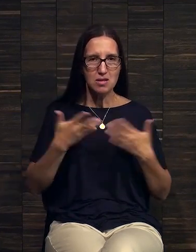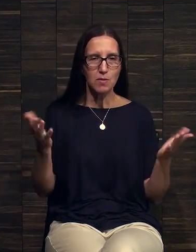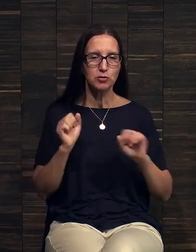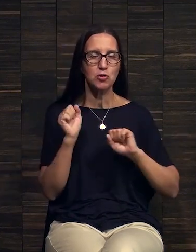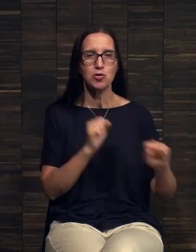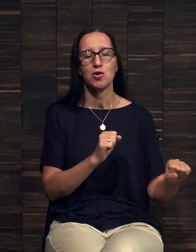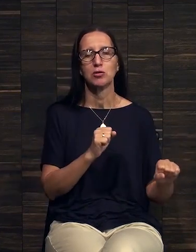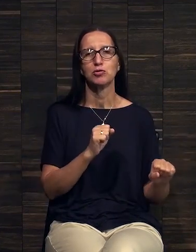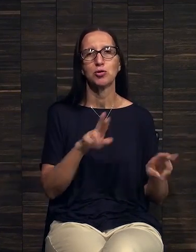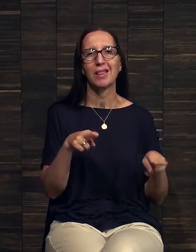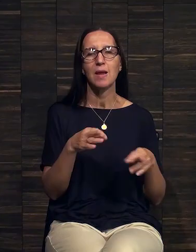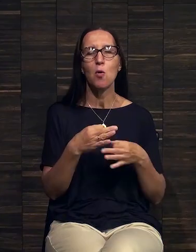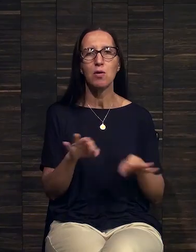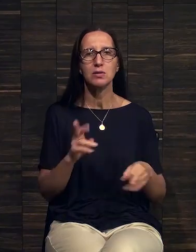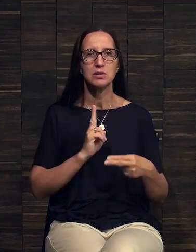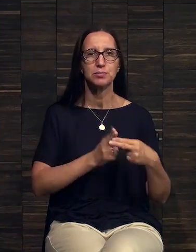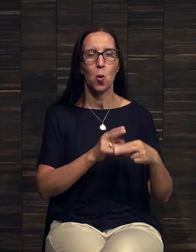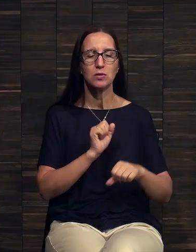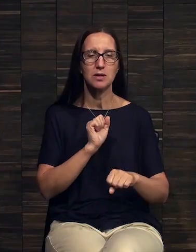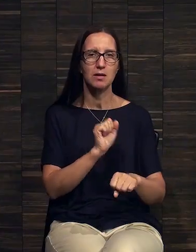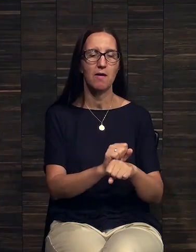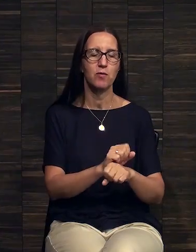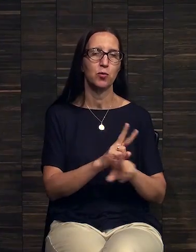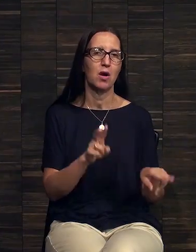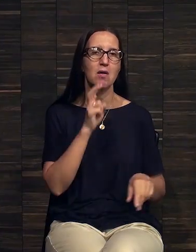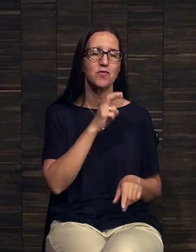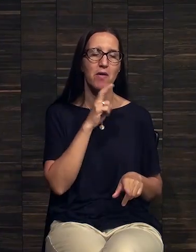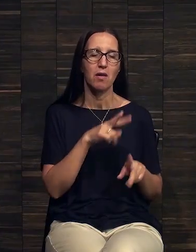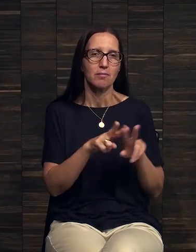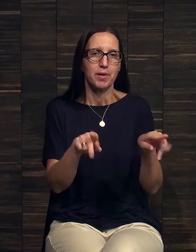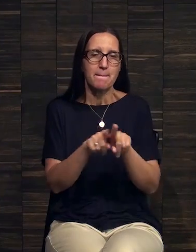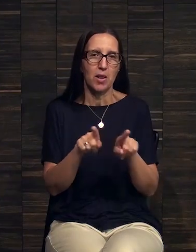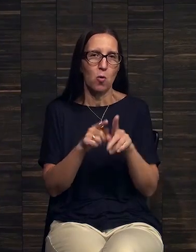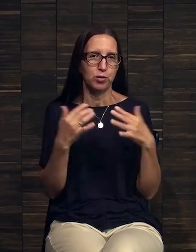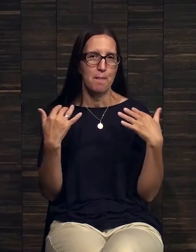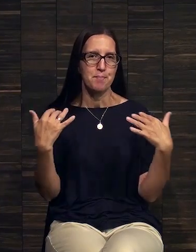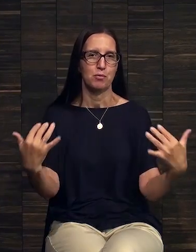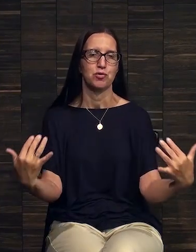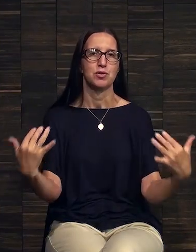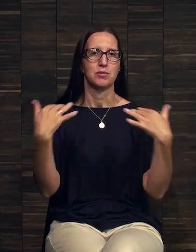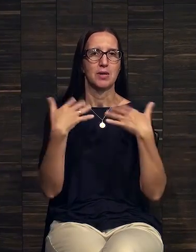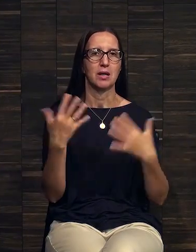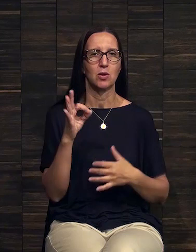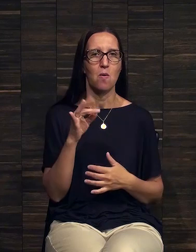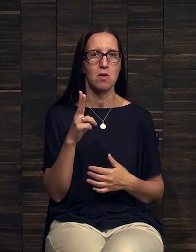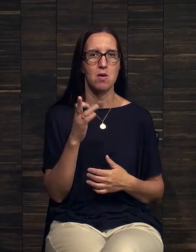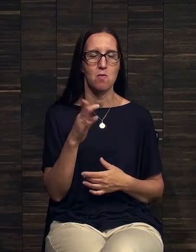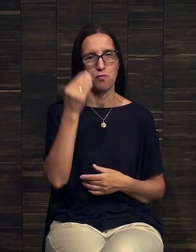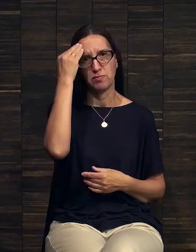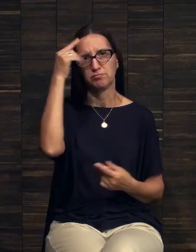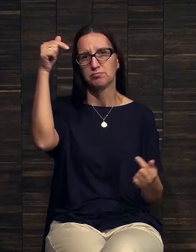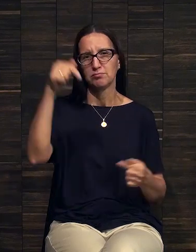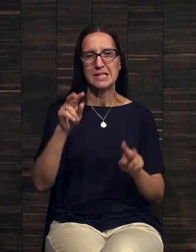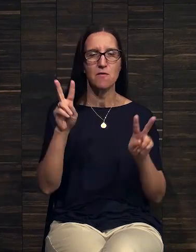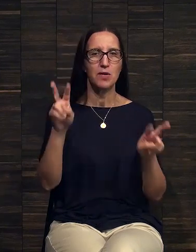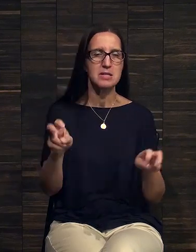defending democracy. They stop the beast like looking orcs